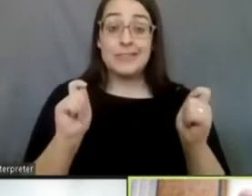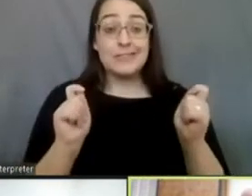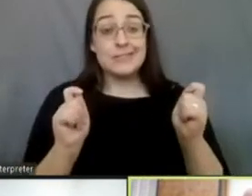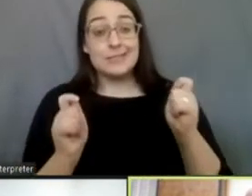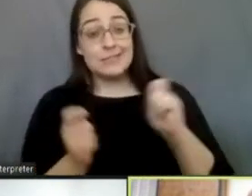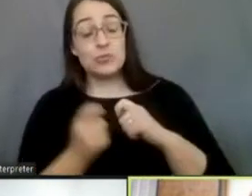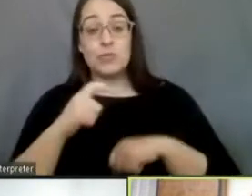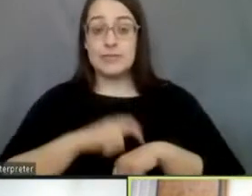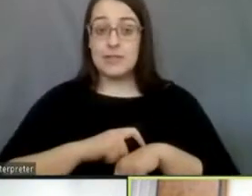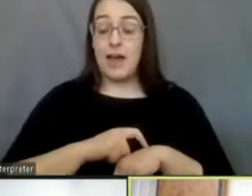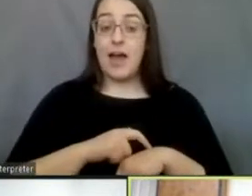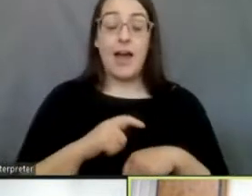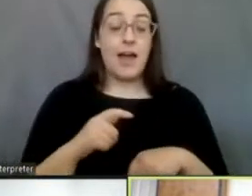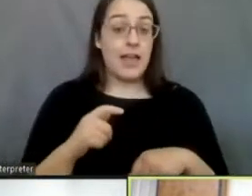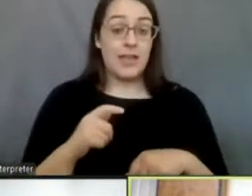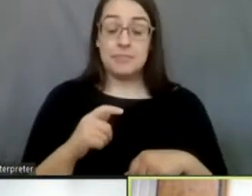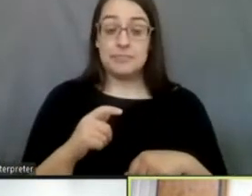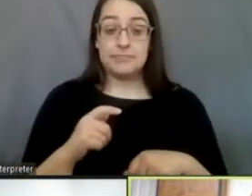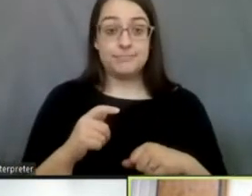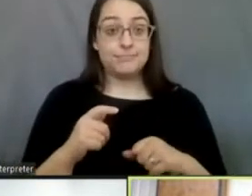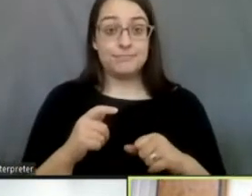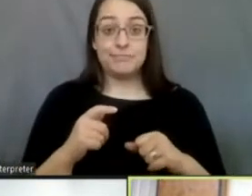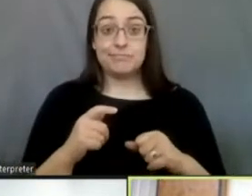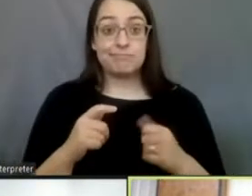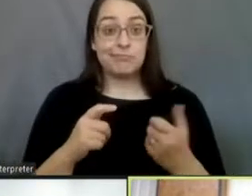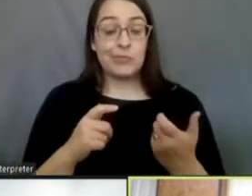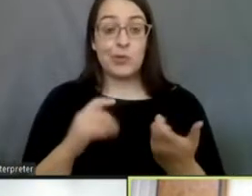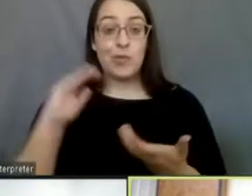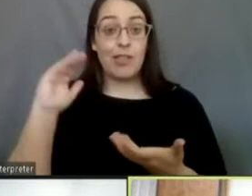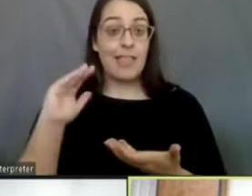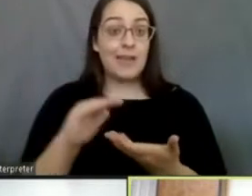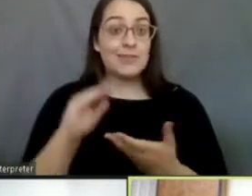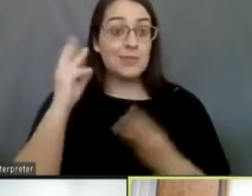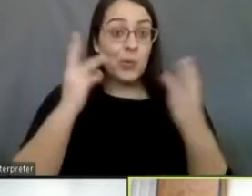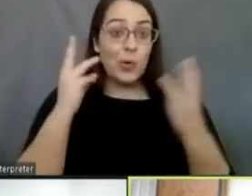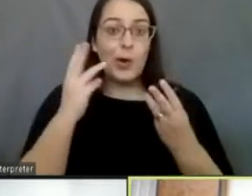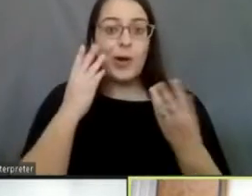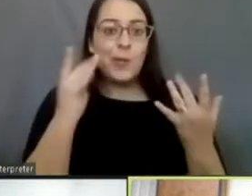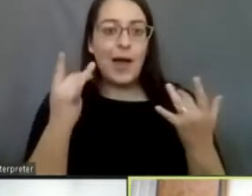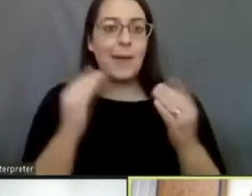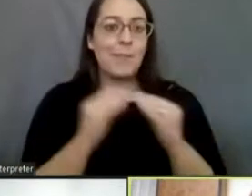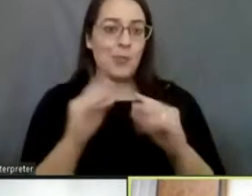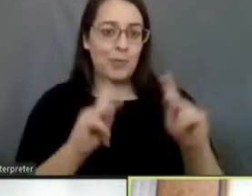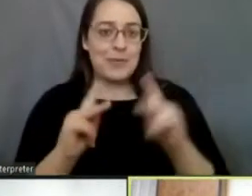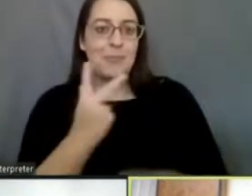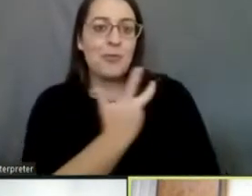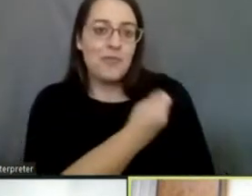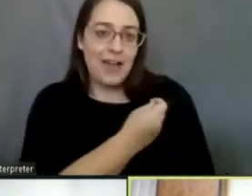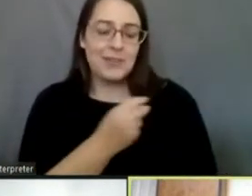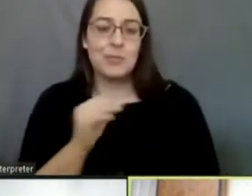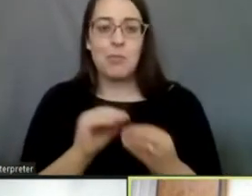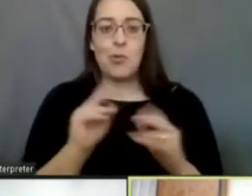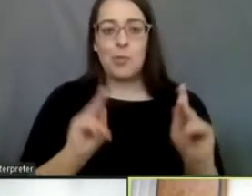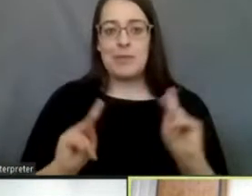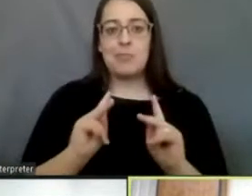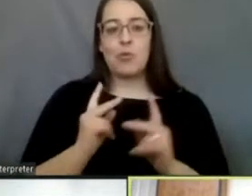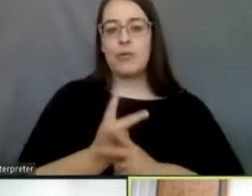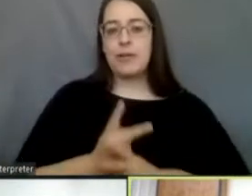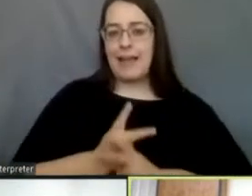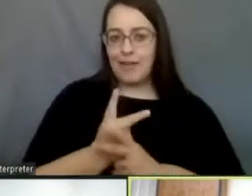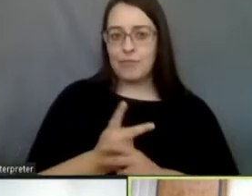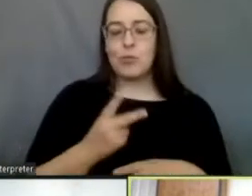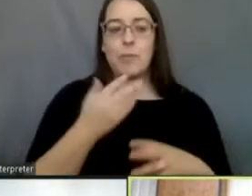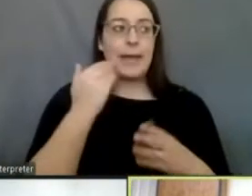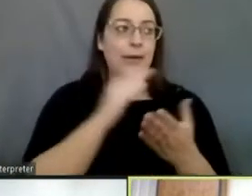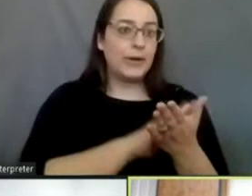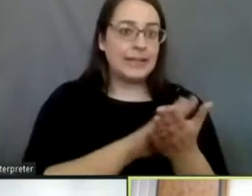where we are not having to worry as much because we are being vaccinated. We are being safer. We are better at